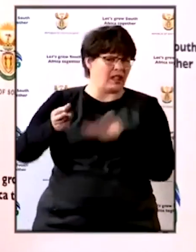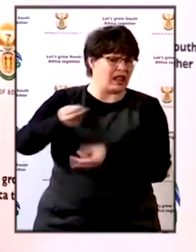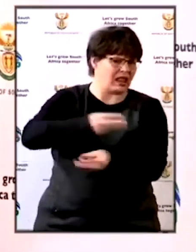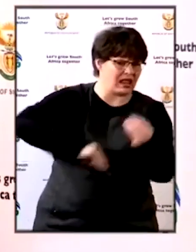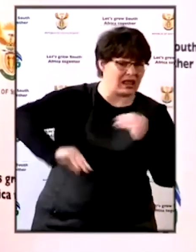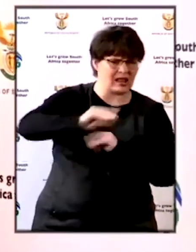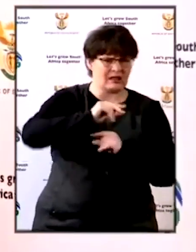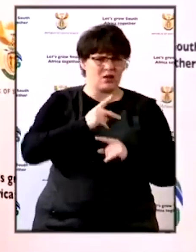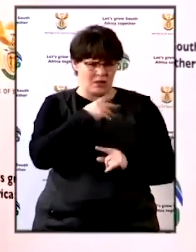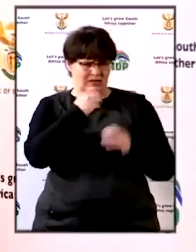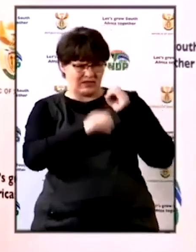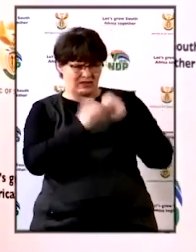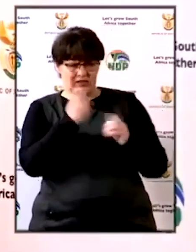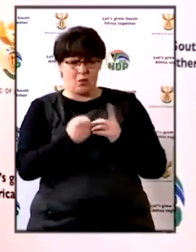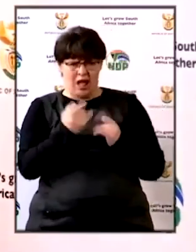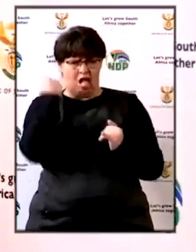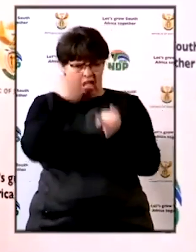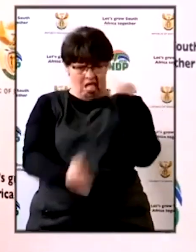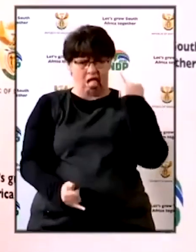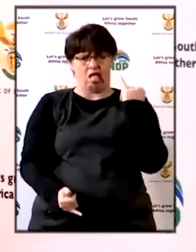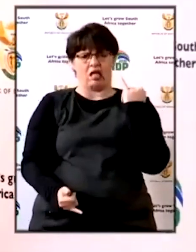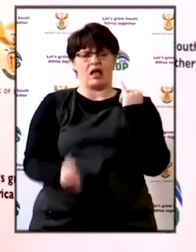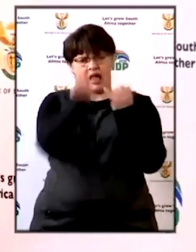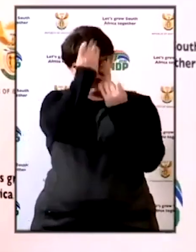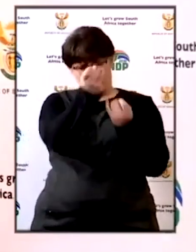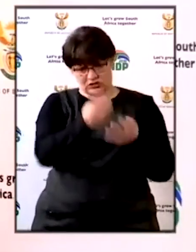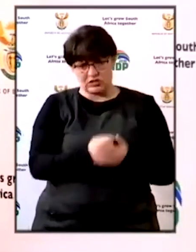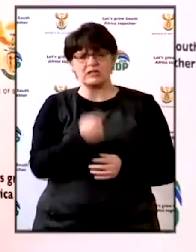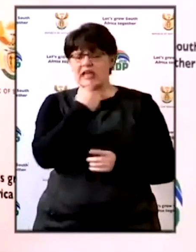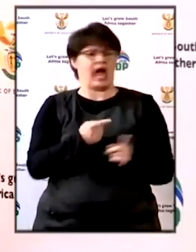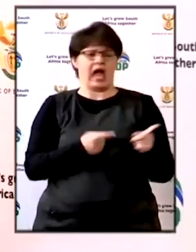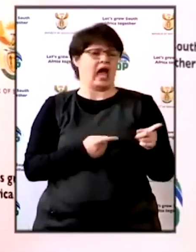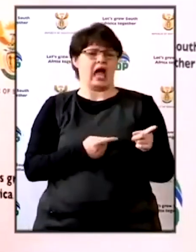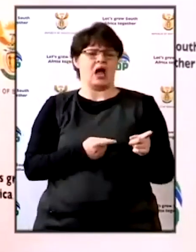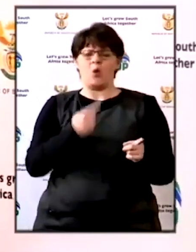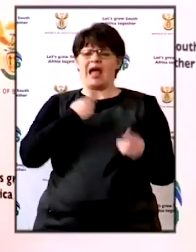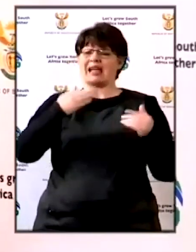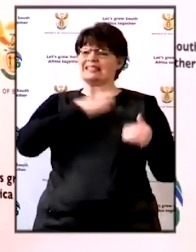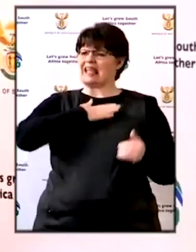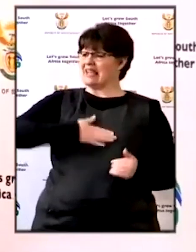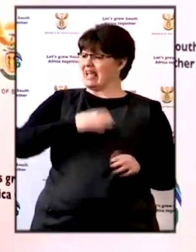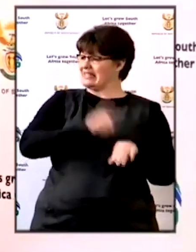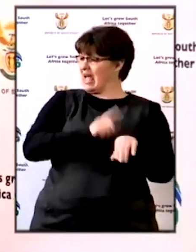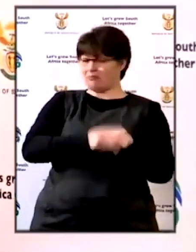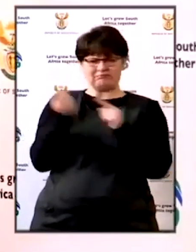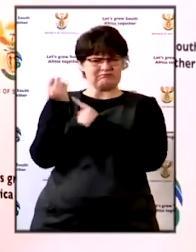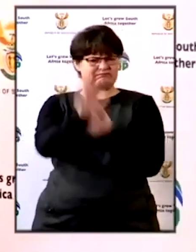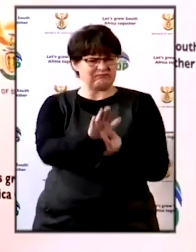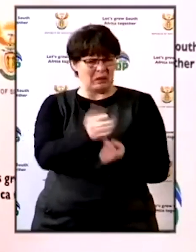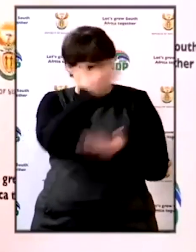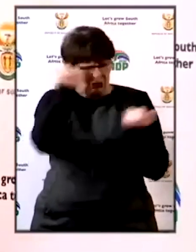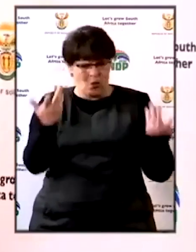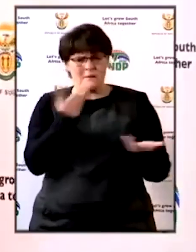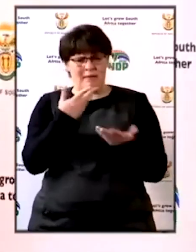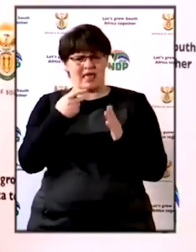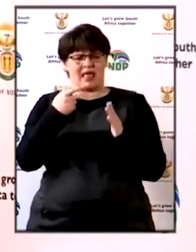I have to correct this DM, misinformation about the fact that some schools, because it came in the Sunday Times, and I don't know where it came from, it possibly is a